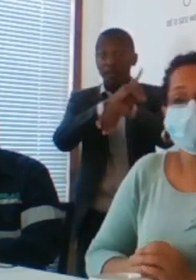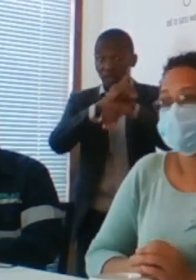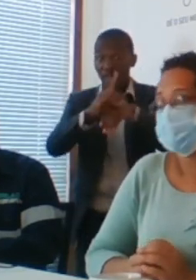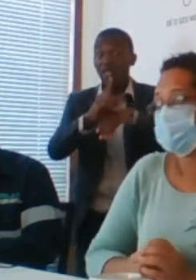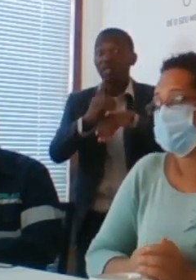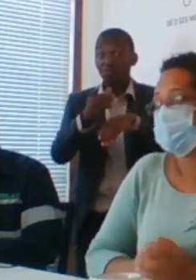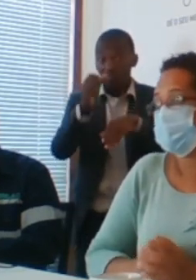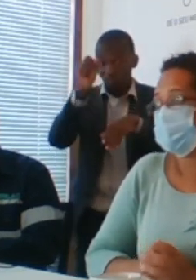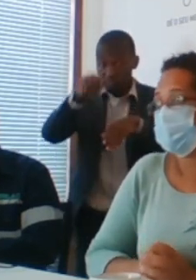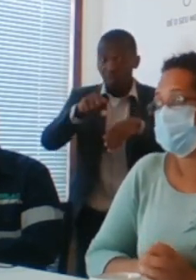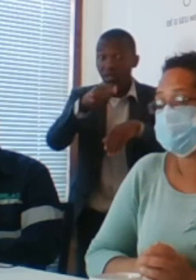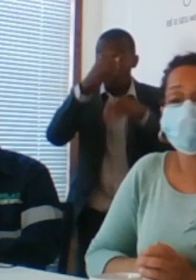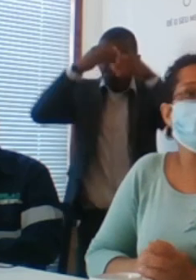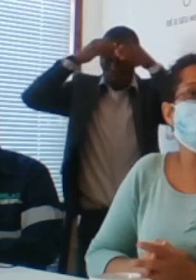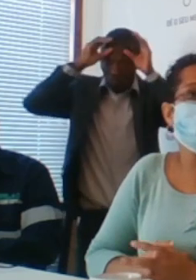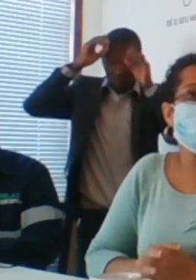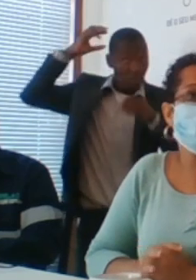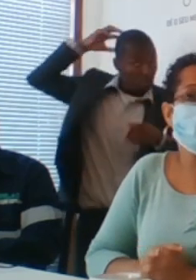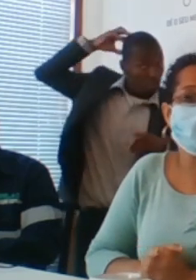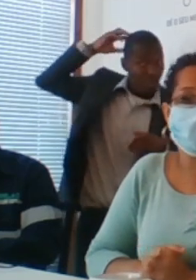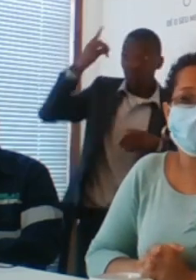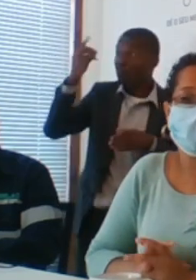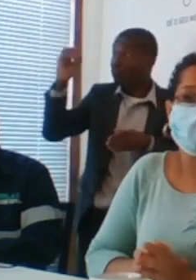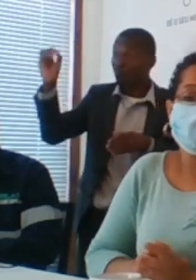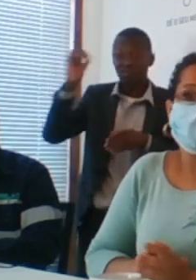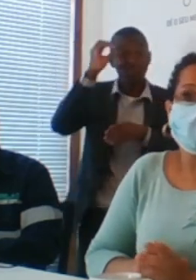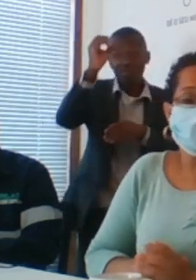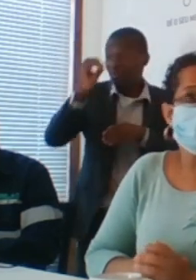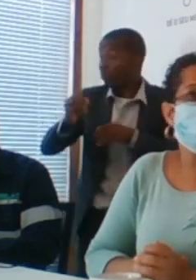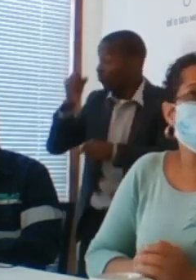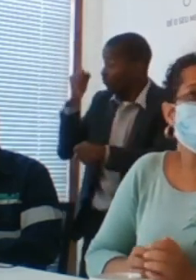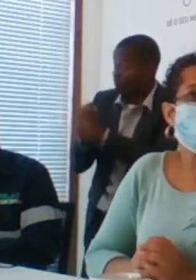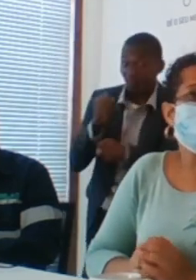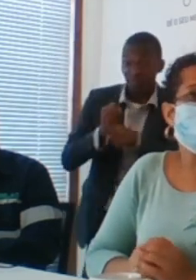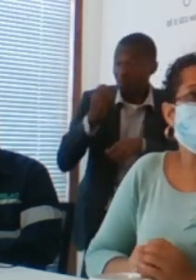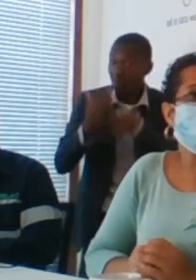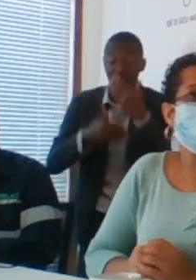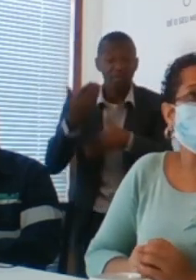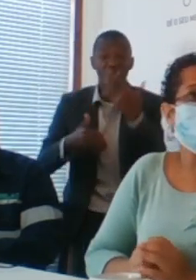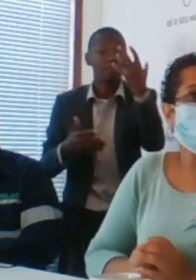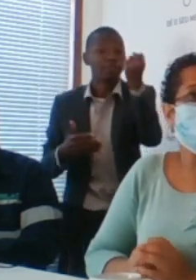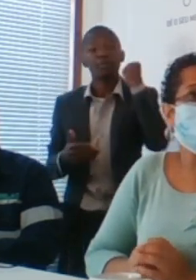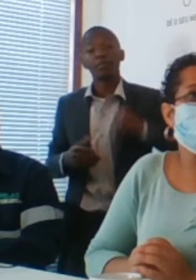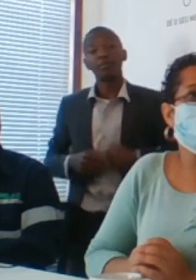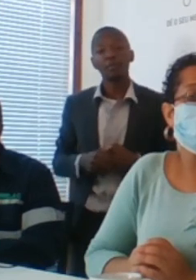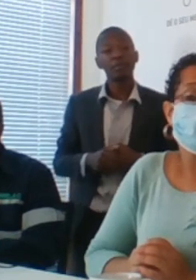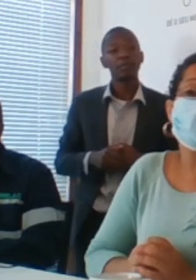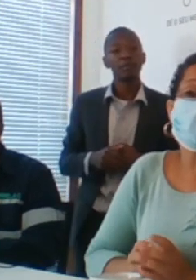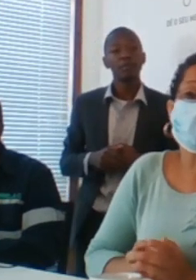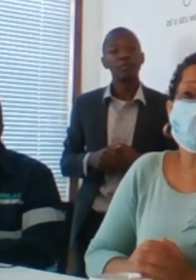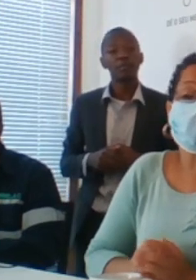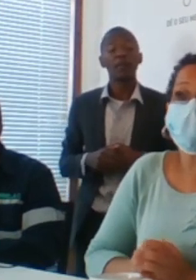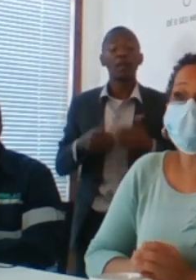doing certain roles and getting certain roles and certain jobs in organizations.